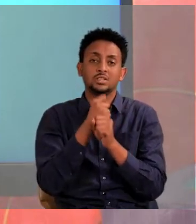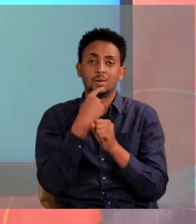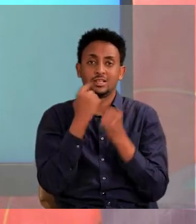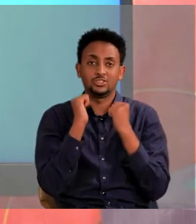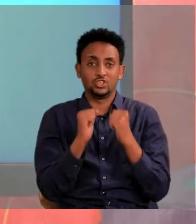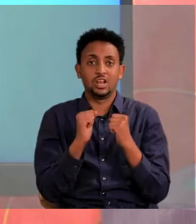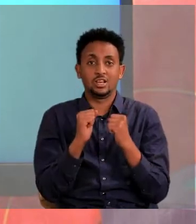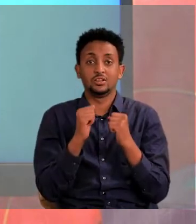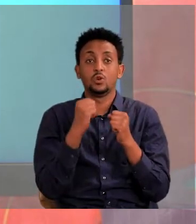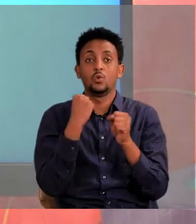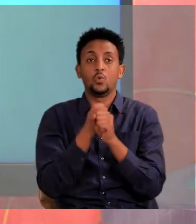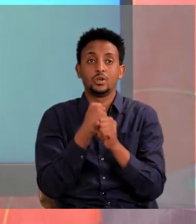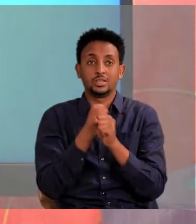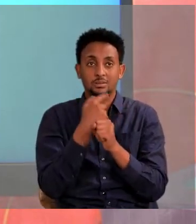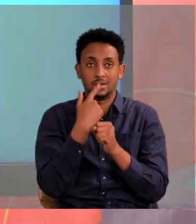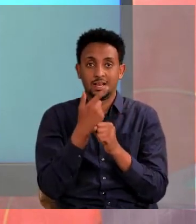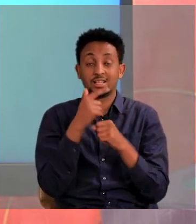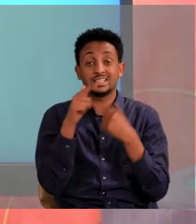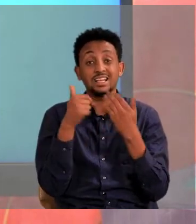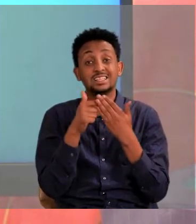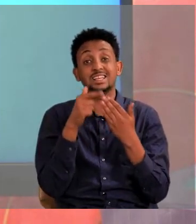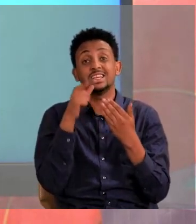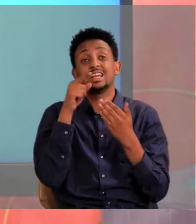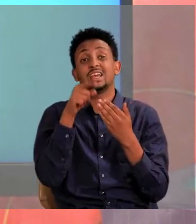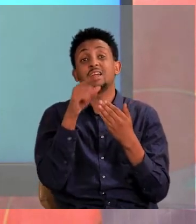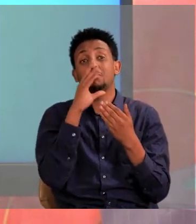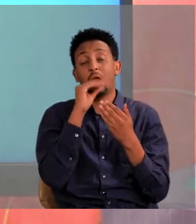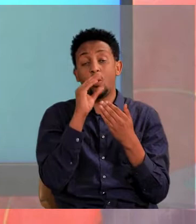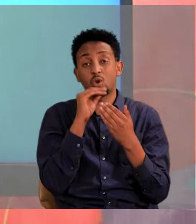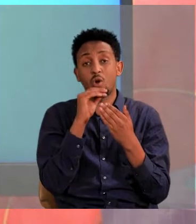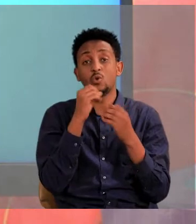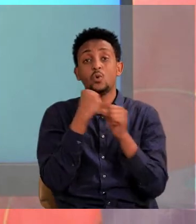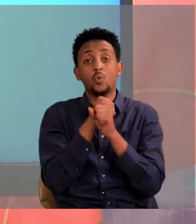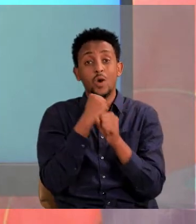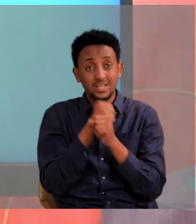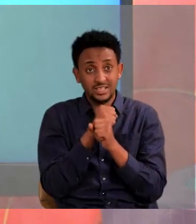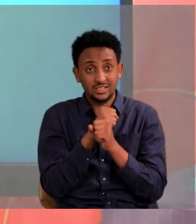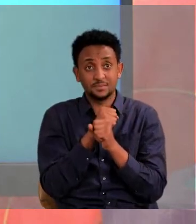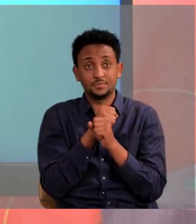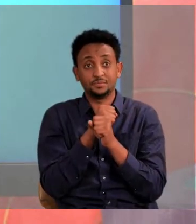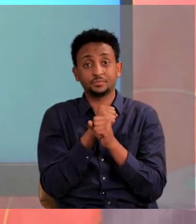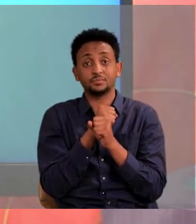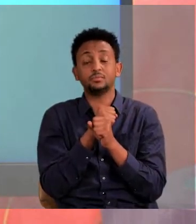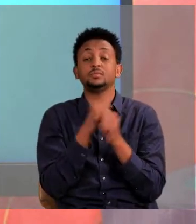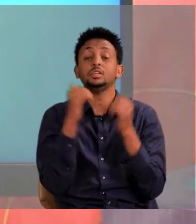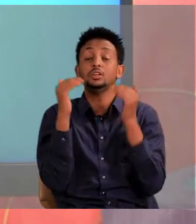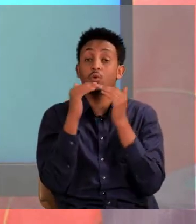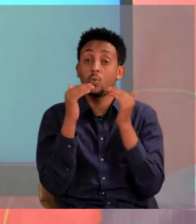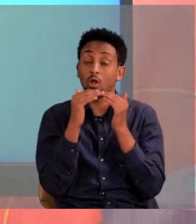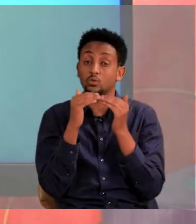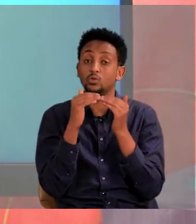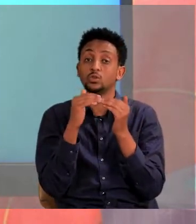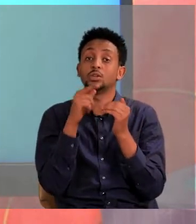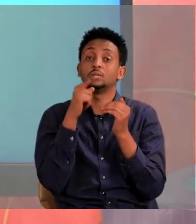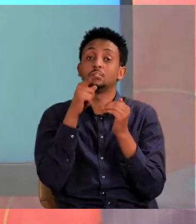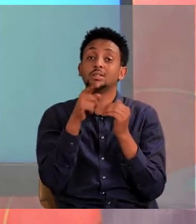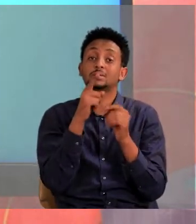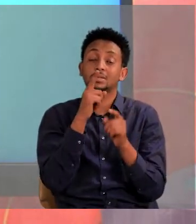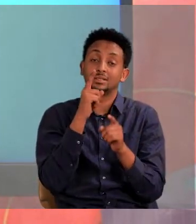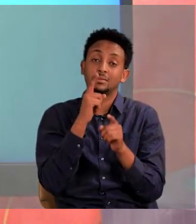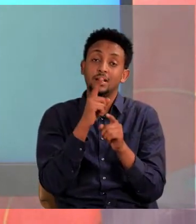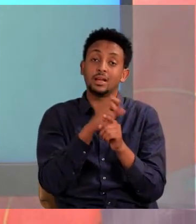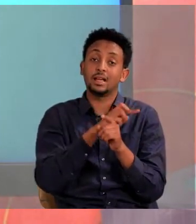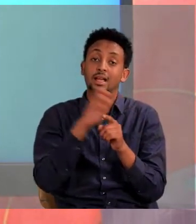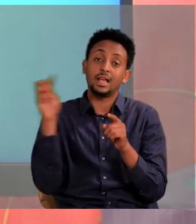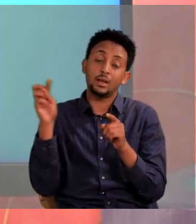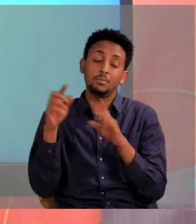okay? We have work. Then it tells us that work is equals to, on the right side